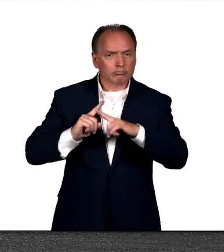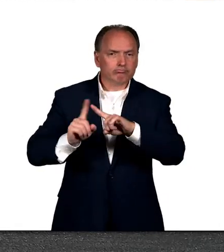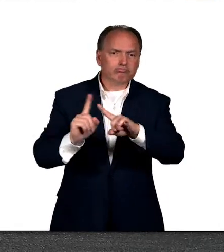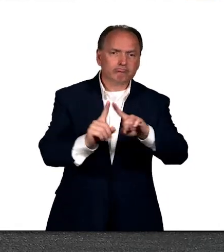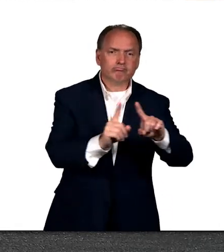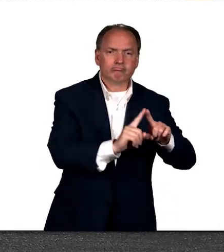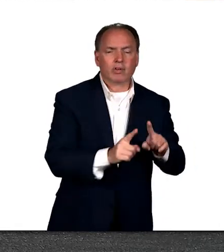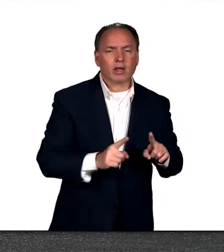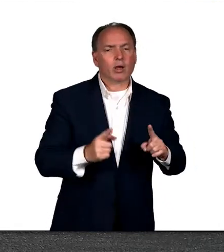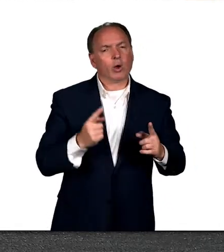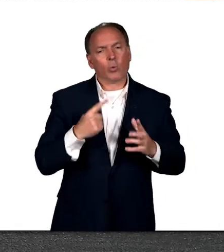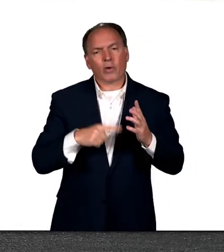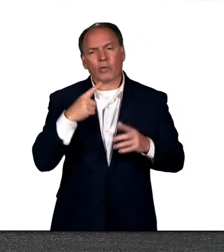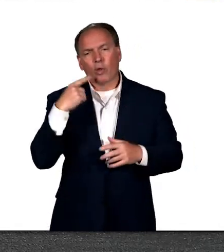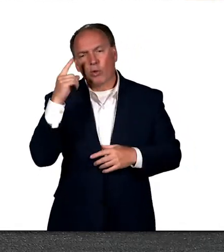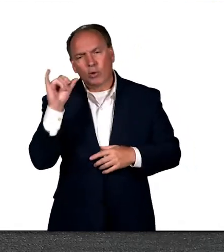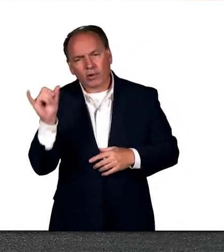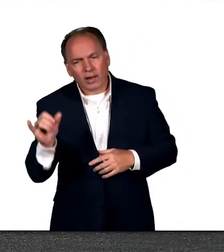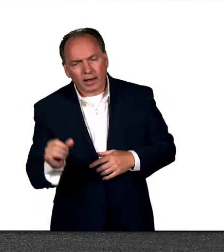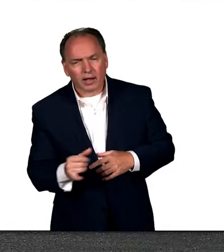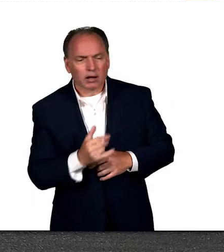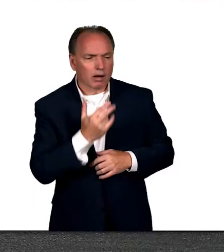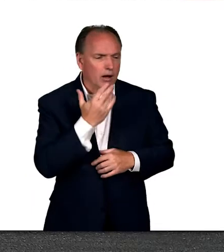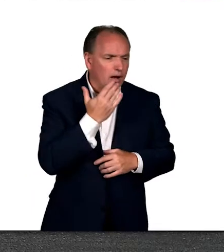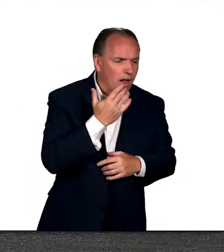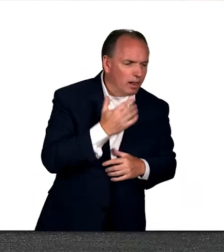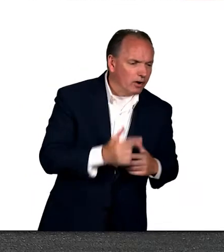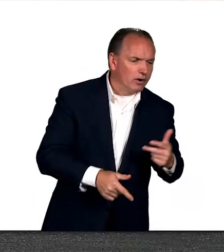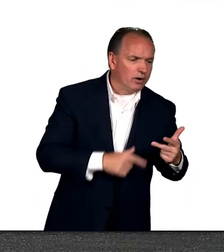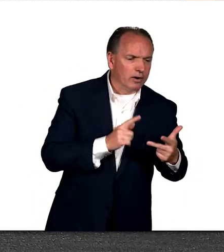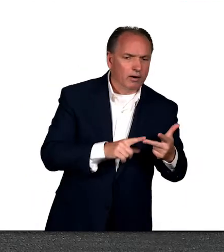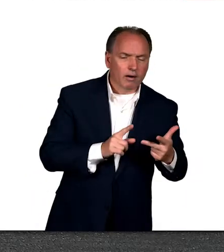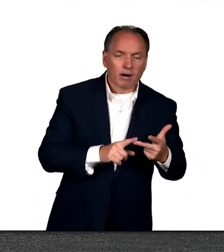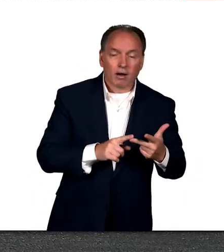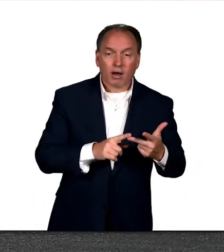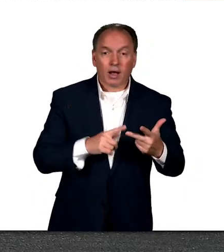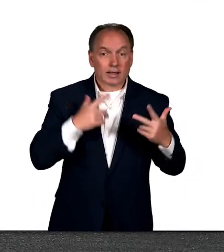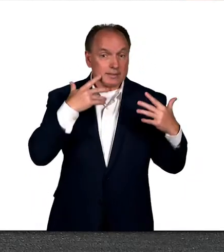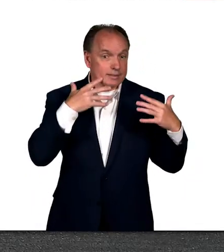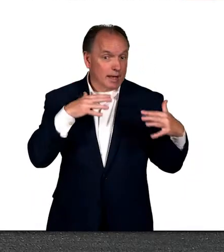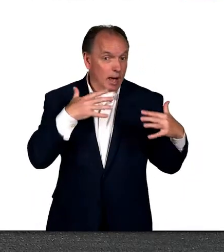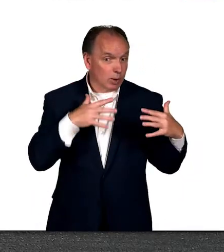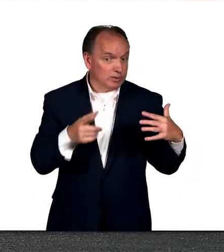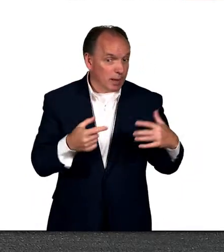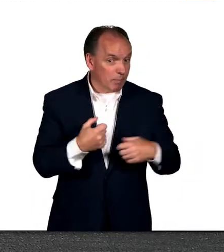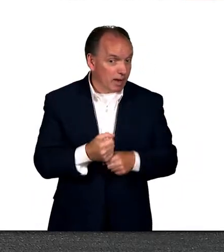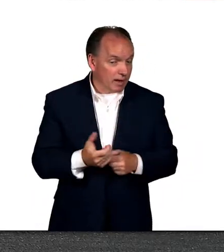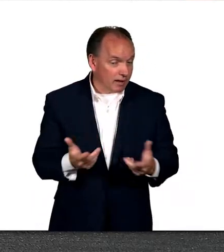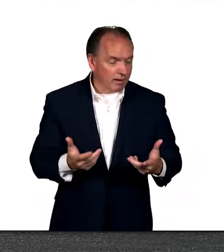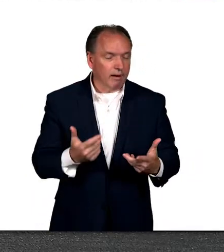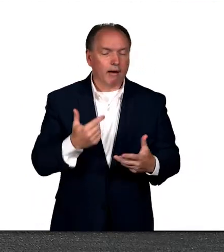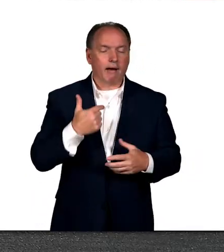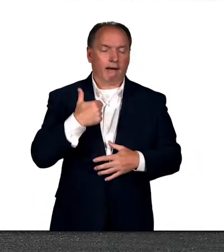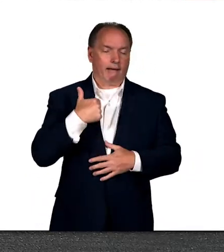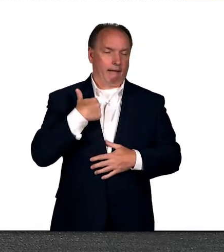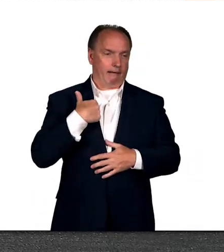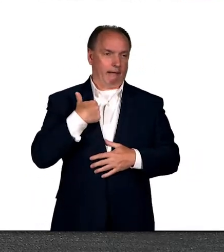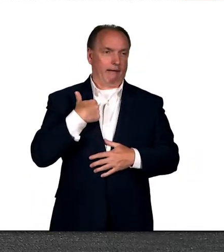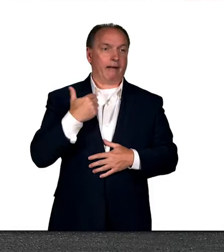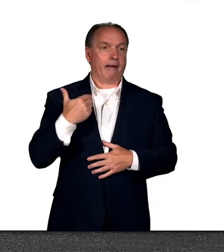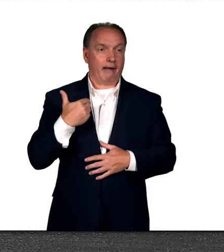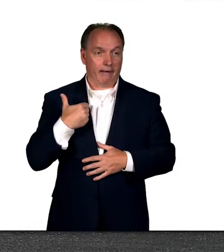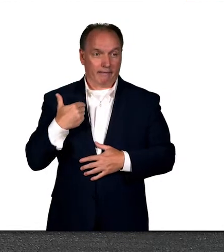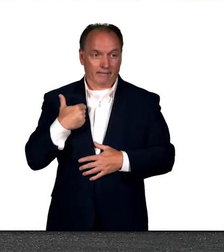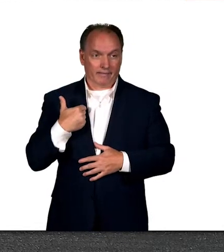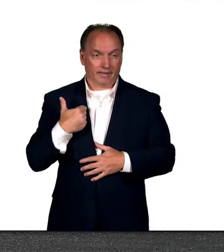to also talk about what they look like, what color they are, and what sounds they make. And I